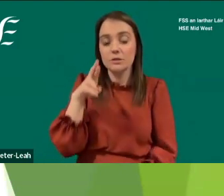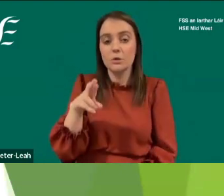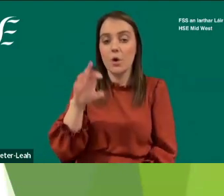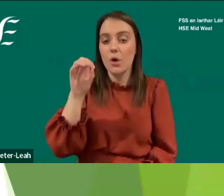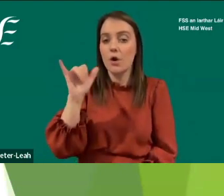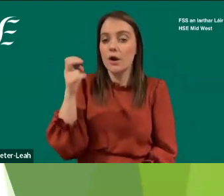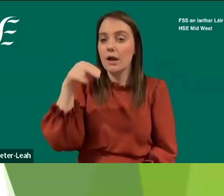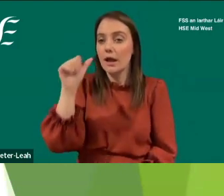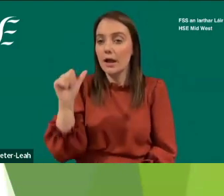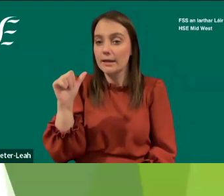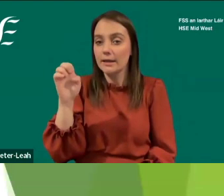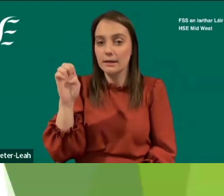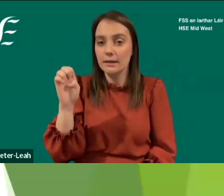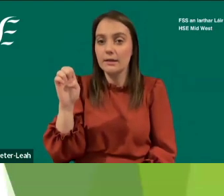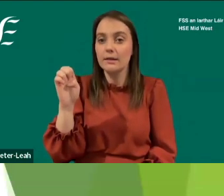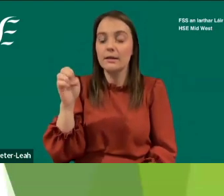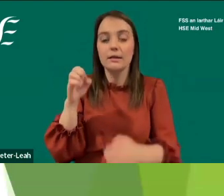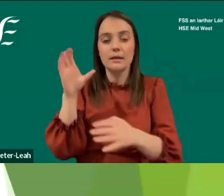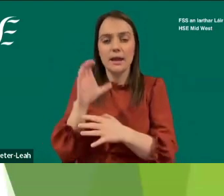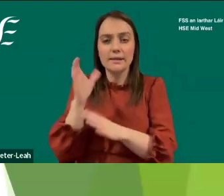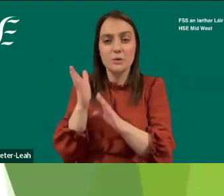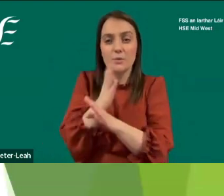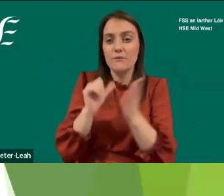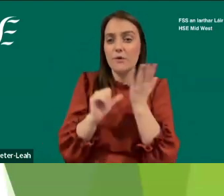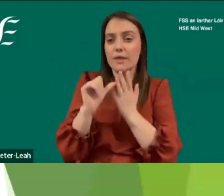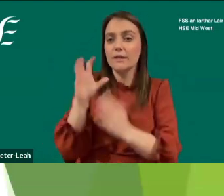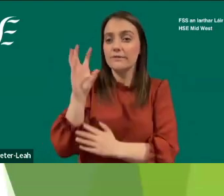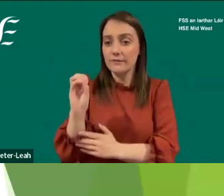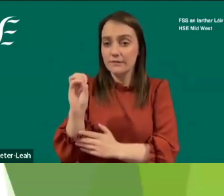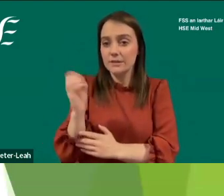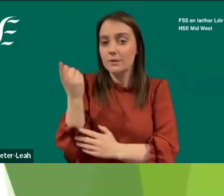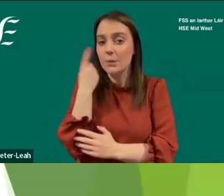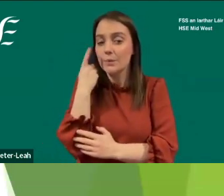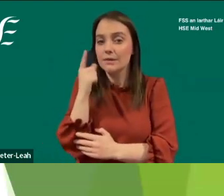cancer before about 50, we see.